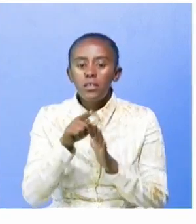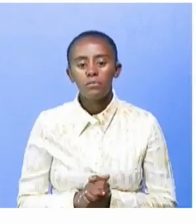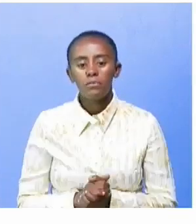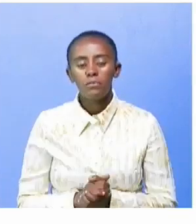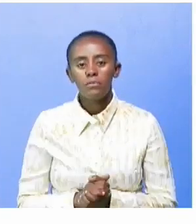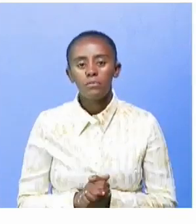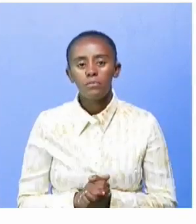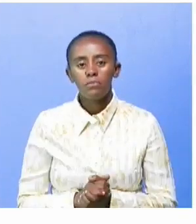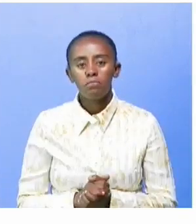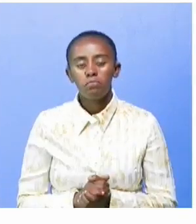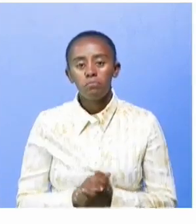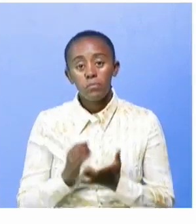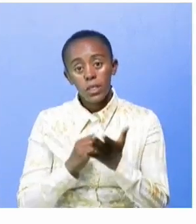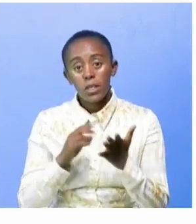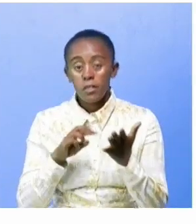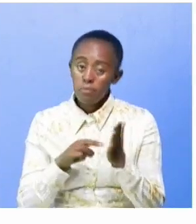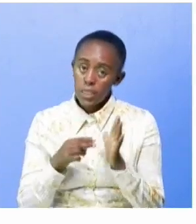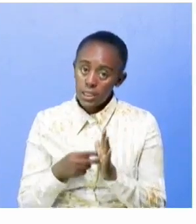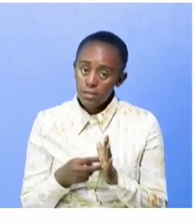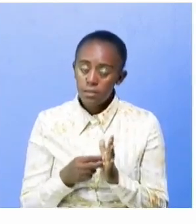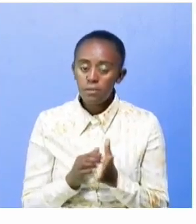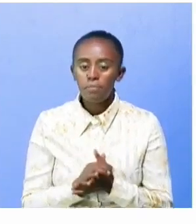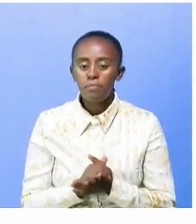neighborhood? It means a